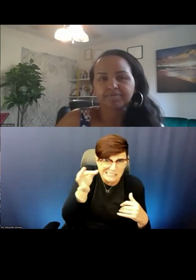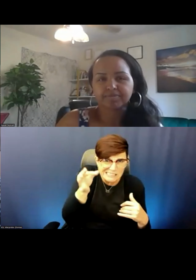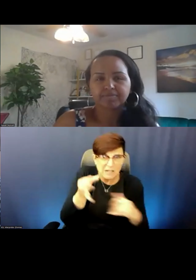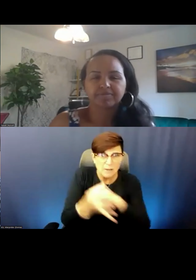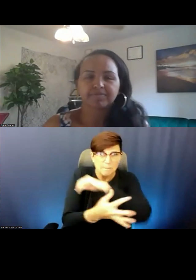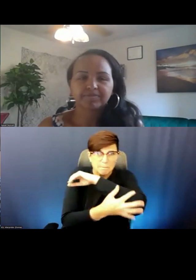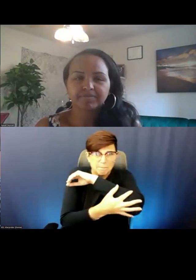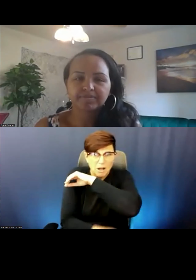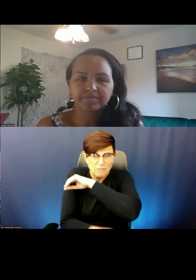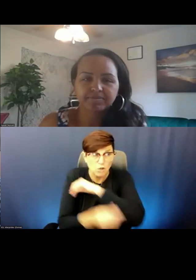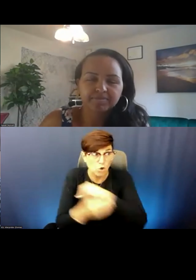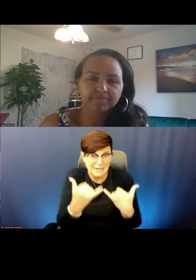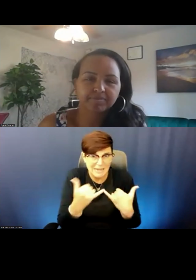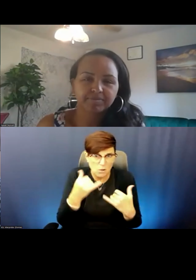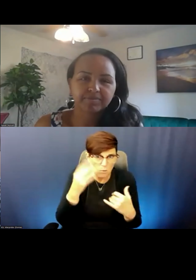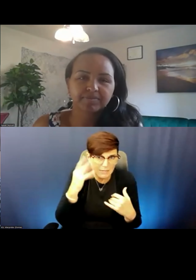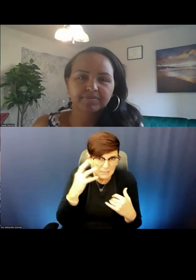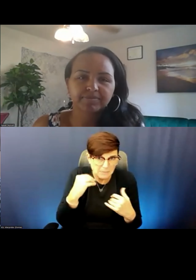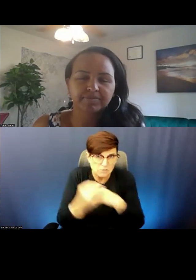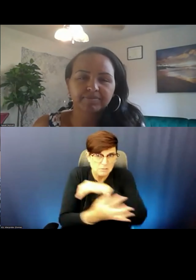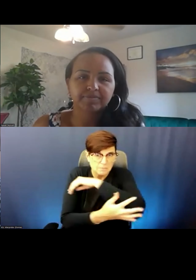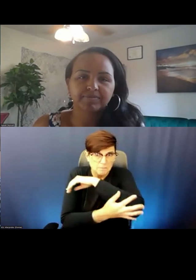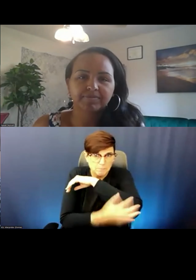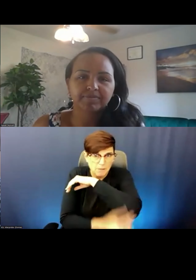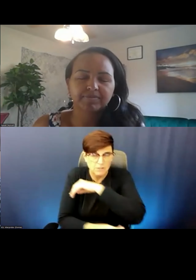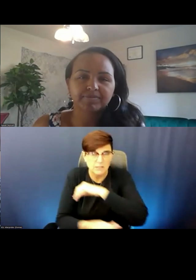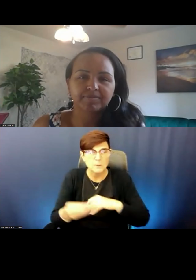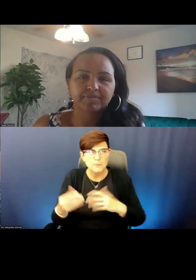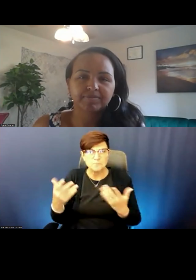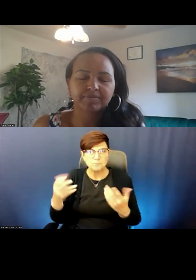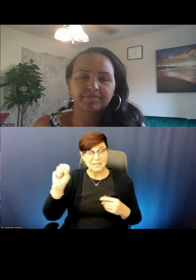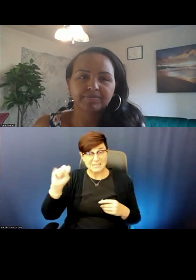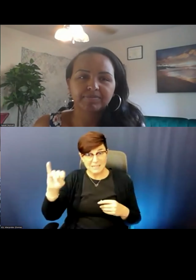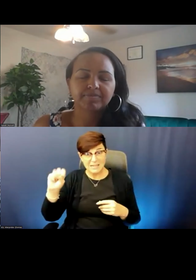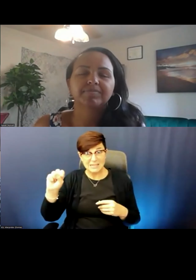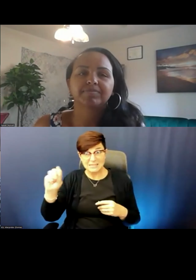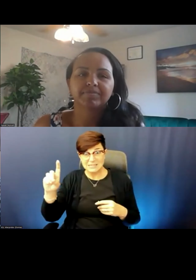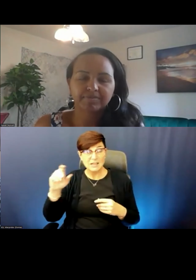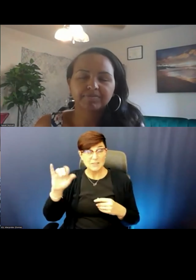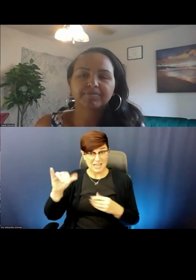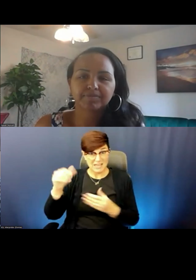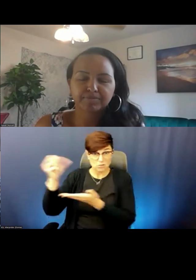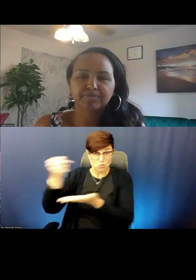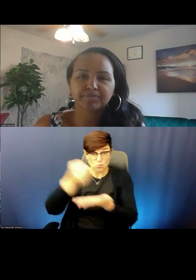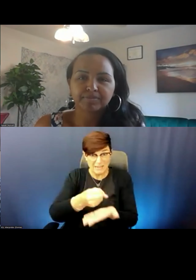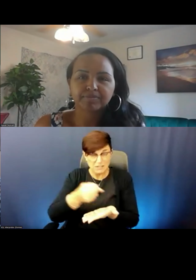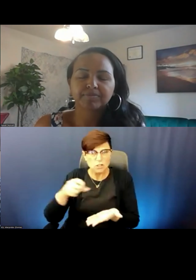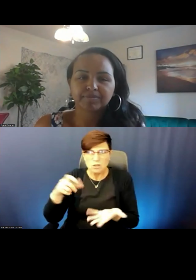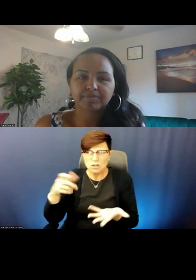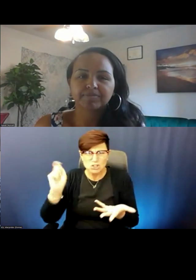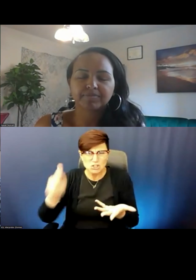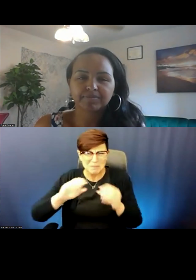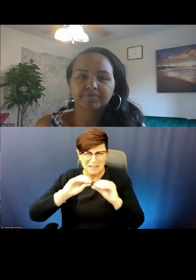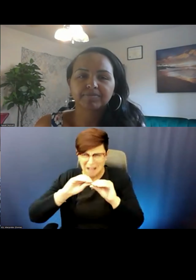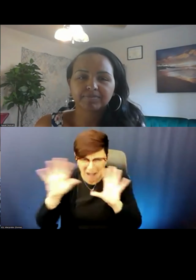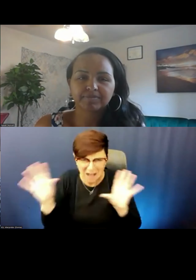poverty. The acceleration of the SSI/SSP grant should have been a no-brainer from our perspective. So for us, we give